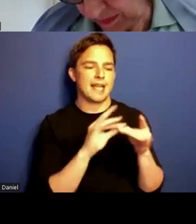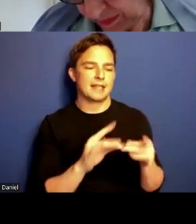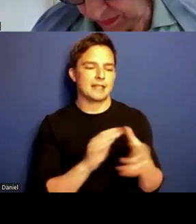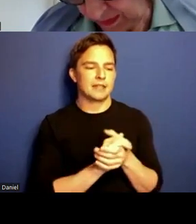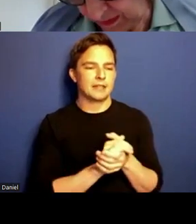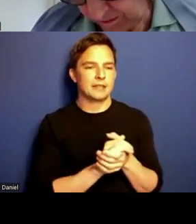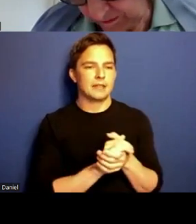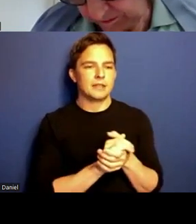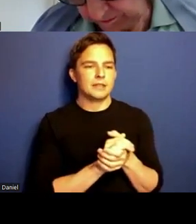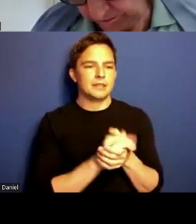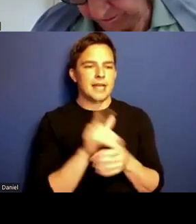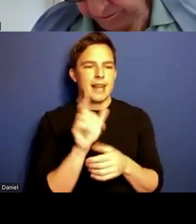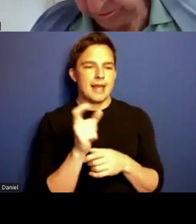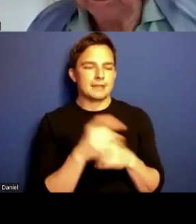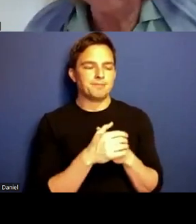Leth.